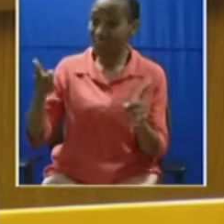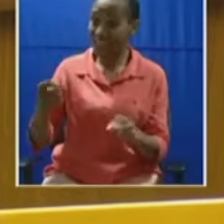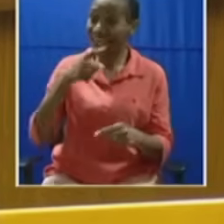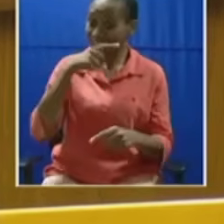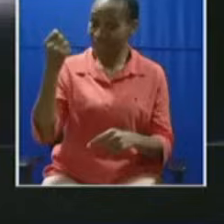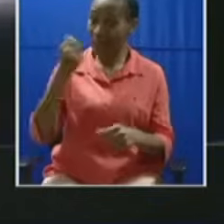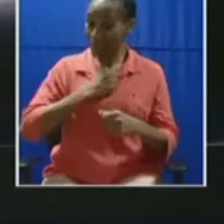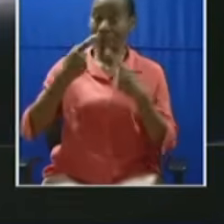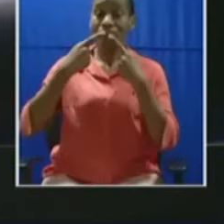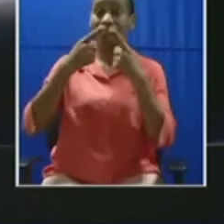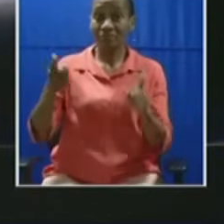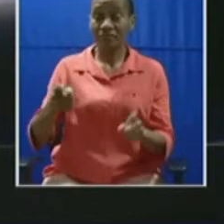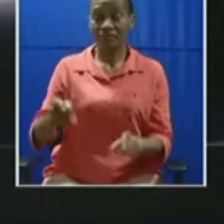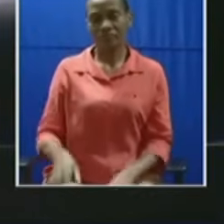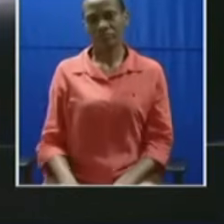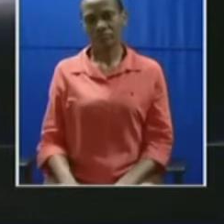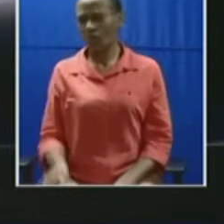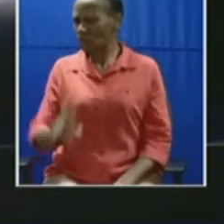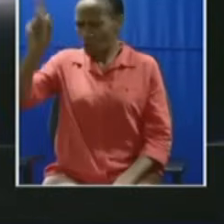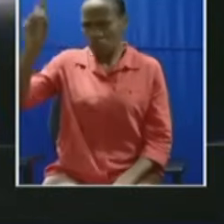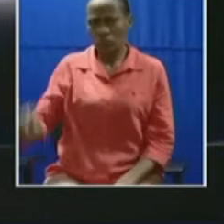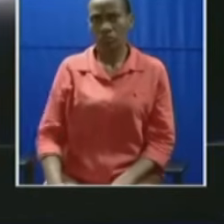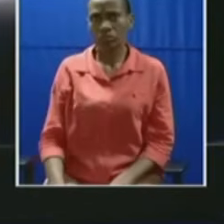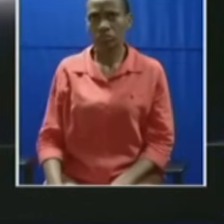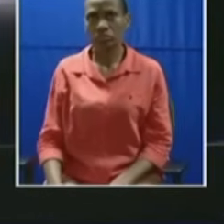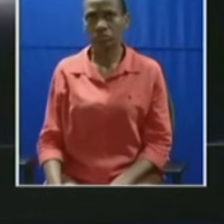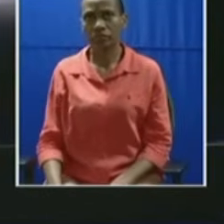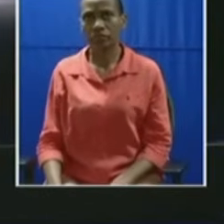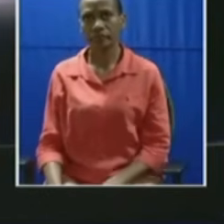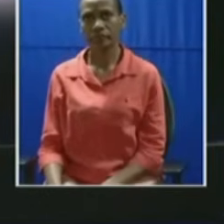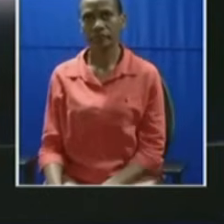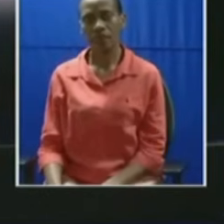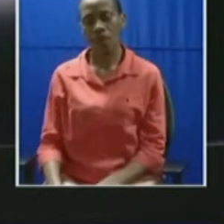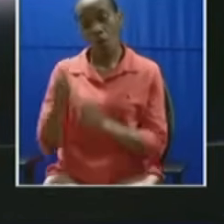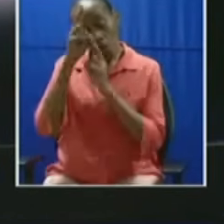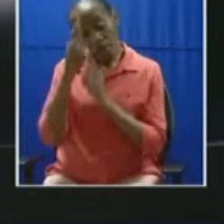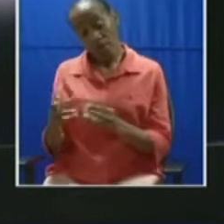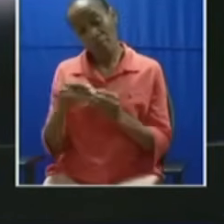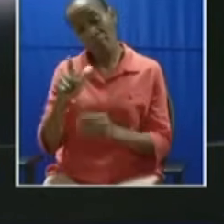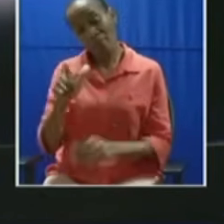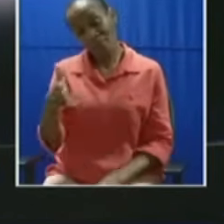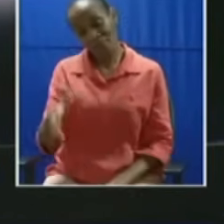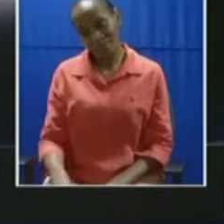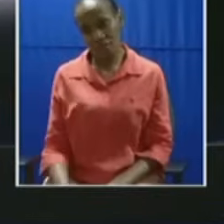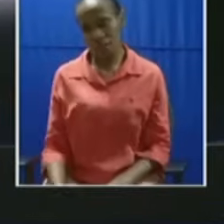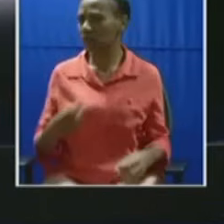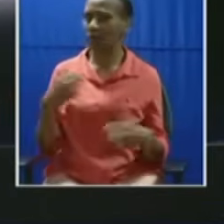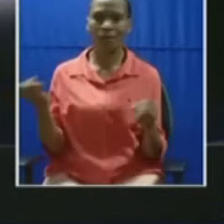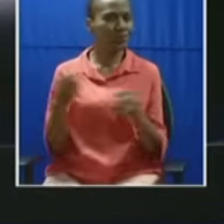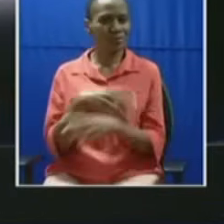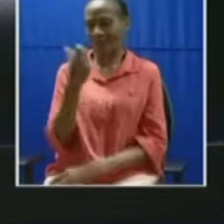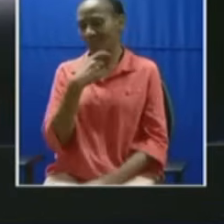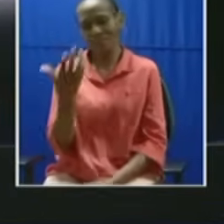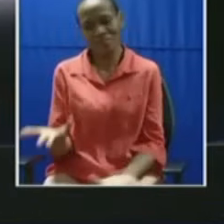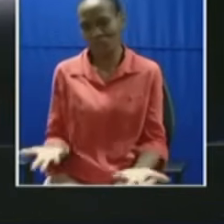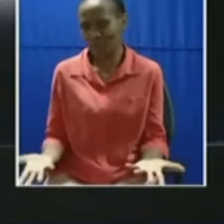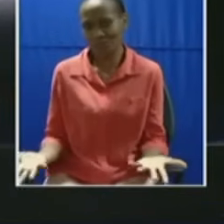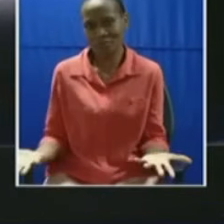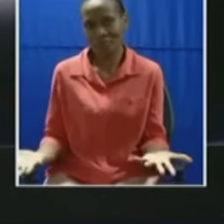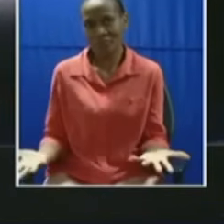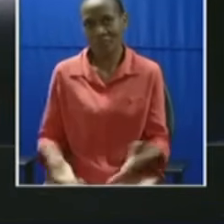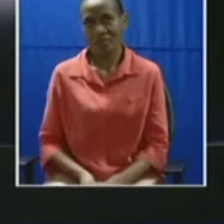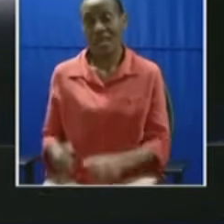He called me by name. Honourable Lekota, please hold that time. Honourable Lekota, you now amaze me.